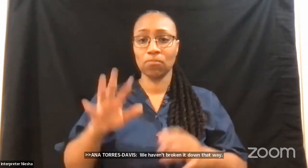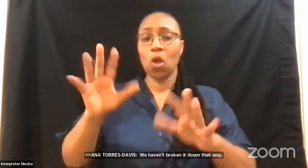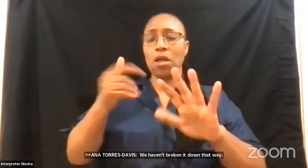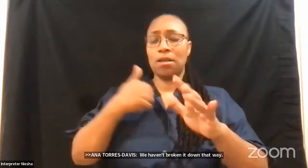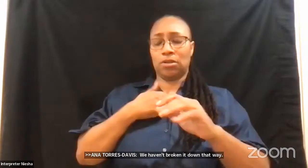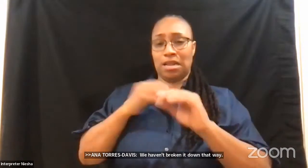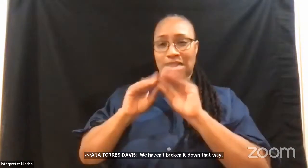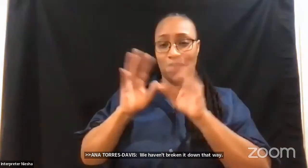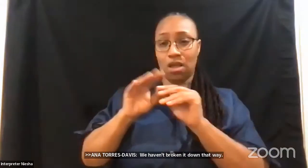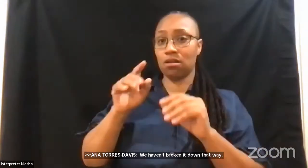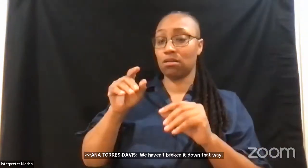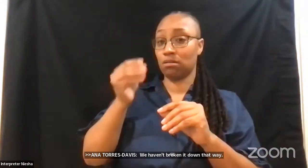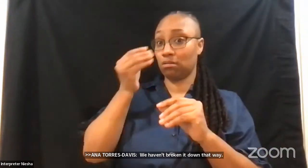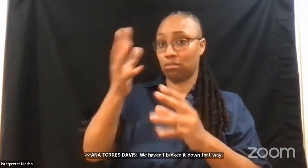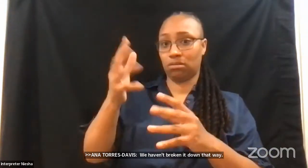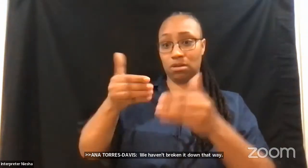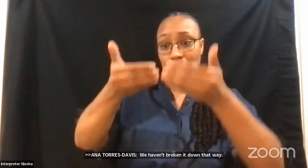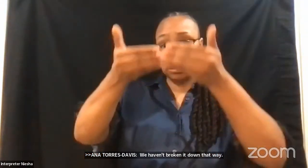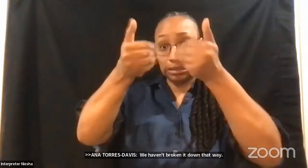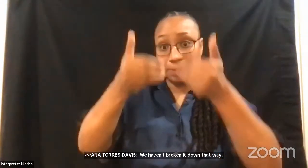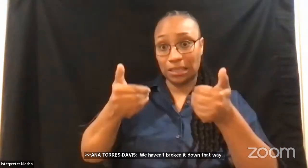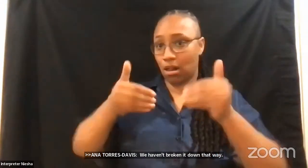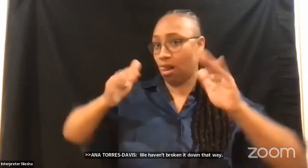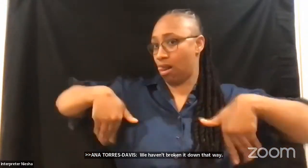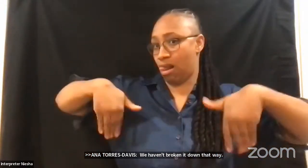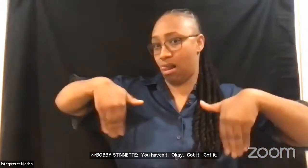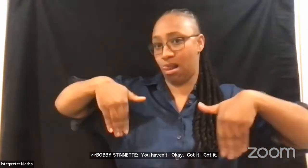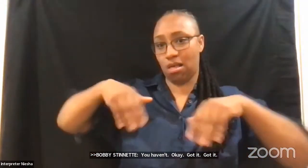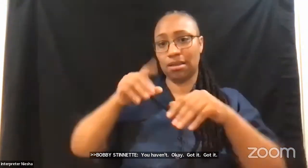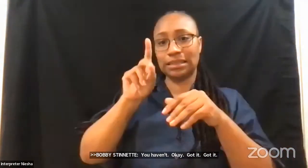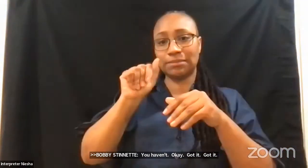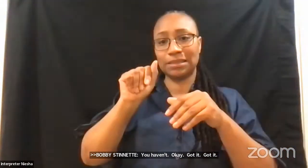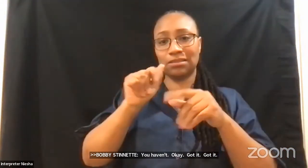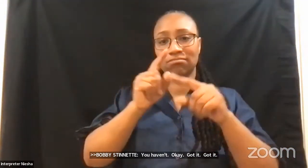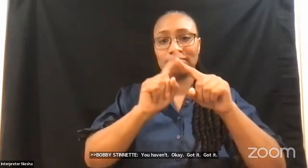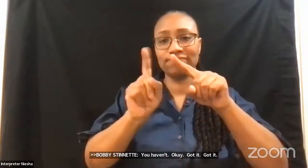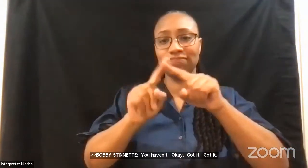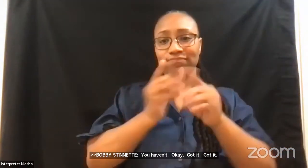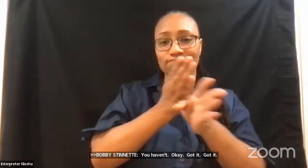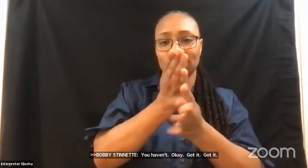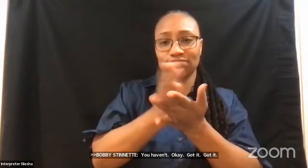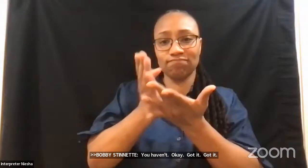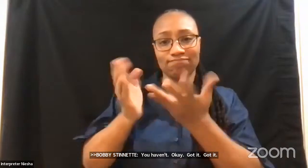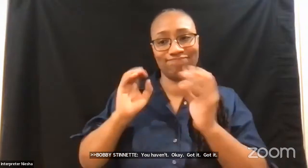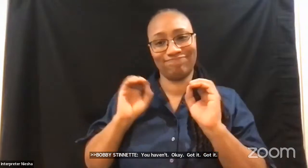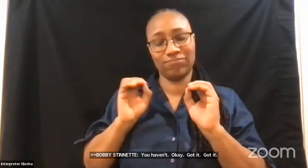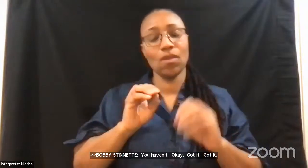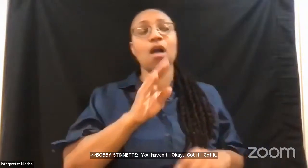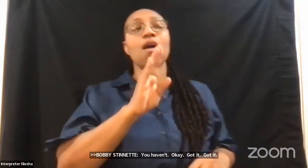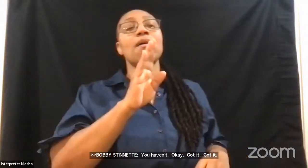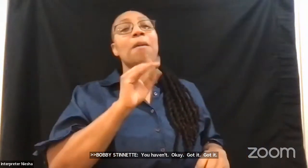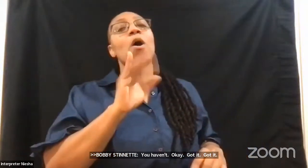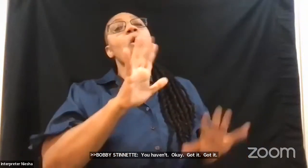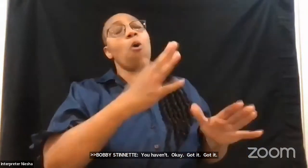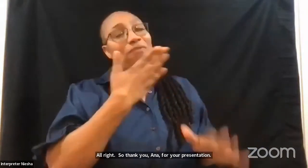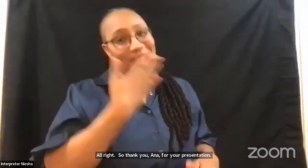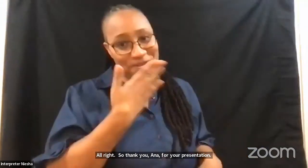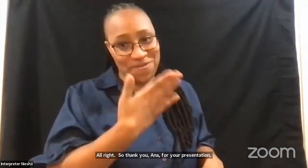it. All right, so thank you, Anna, for your presentation. You're welcome. Thank you for having me.